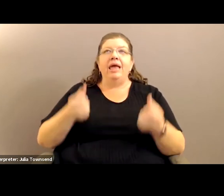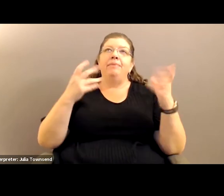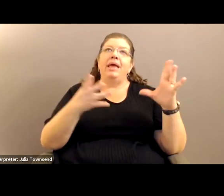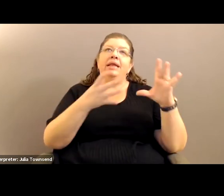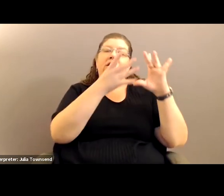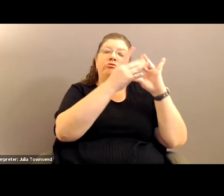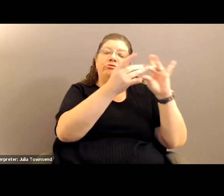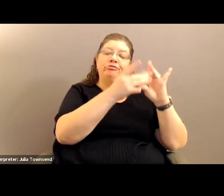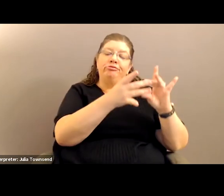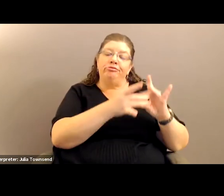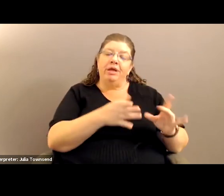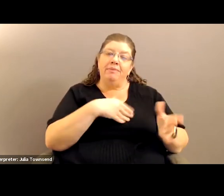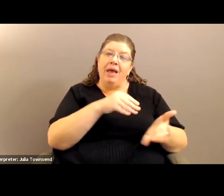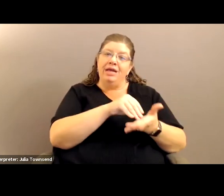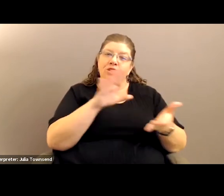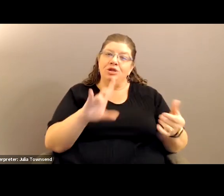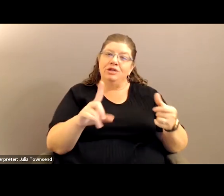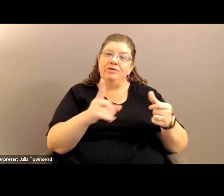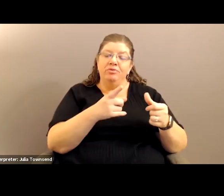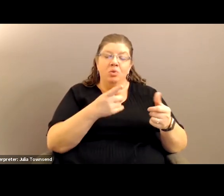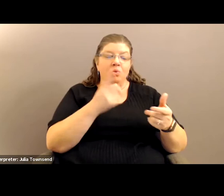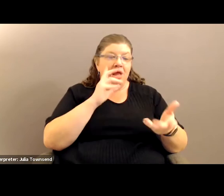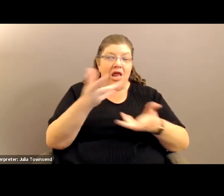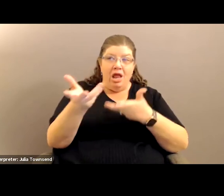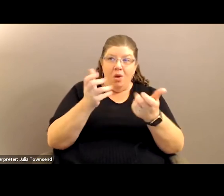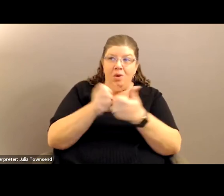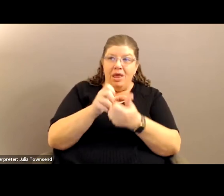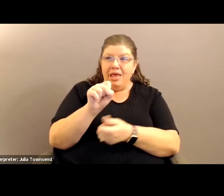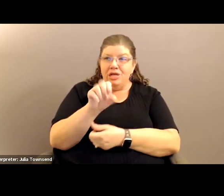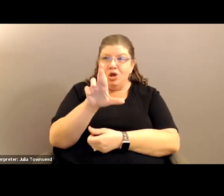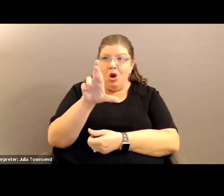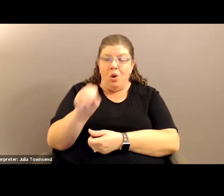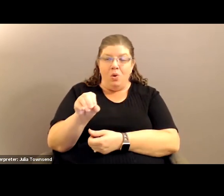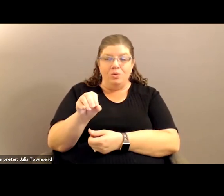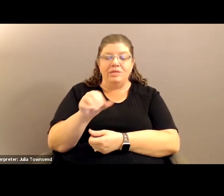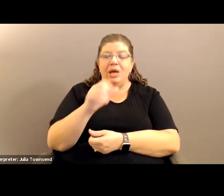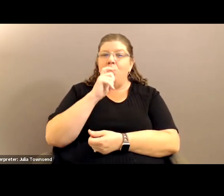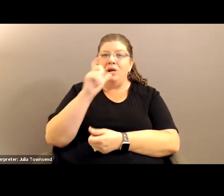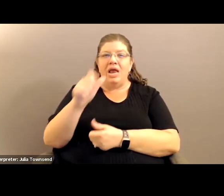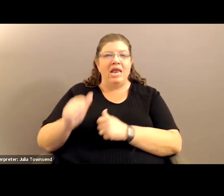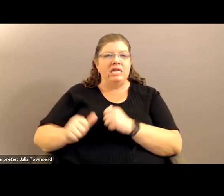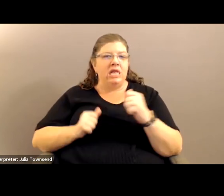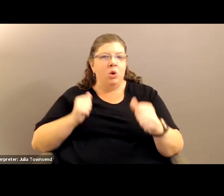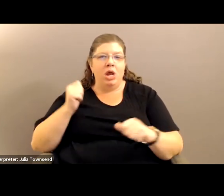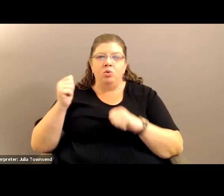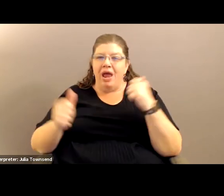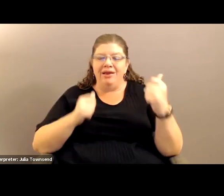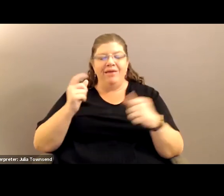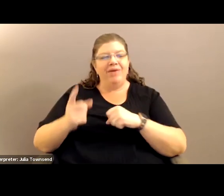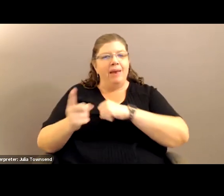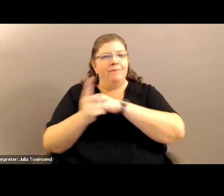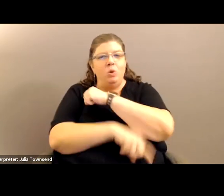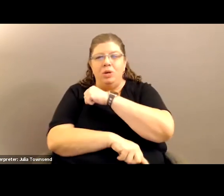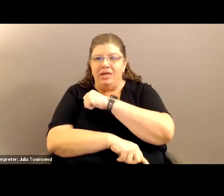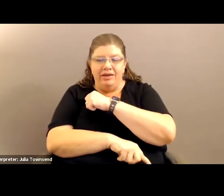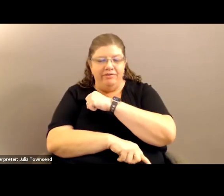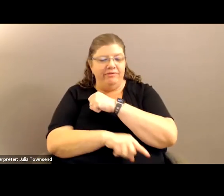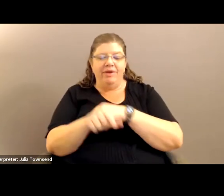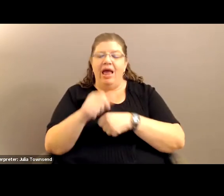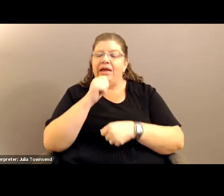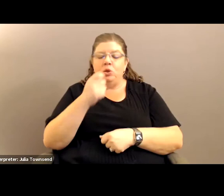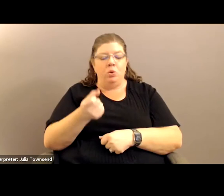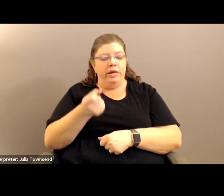my my students first-hand interactions with sros that were unnecessarily aggressive and punitive i don't